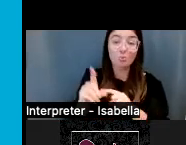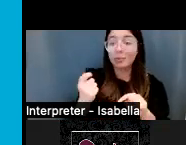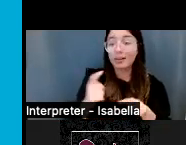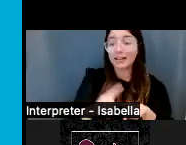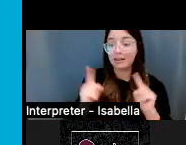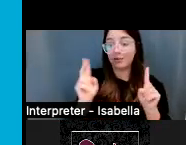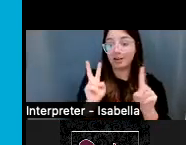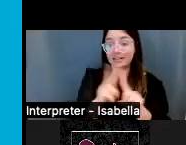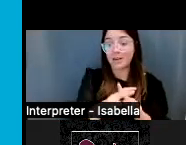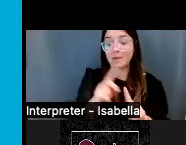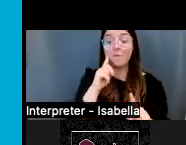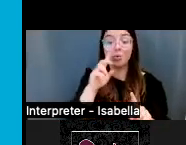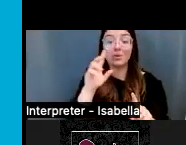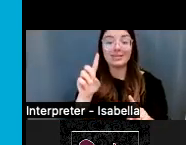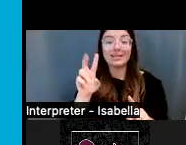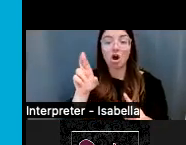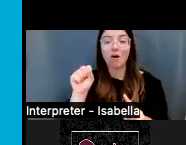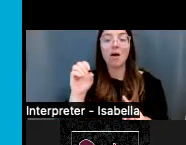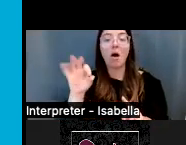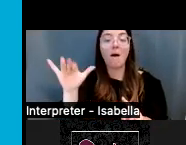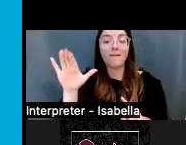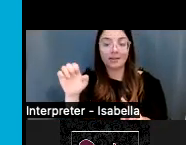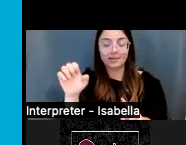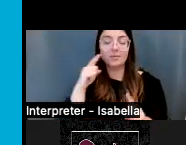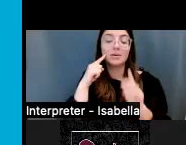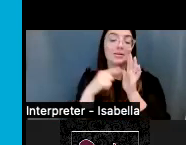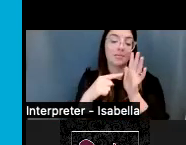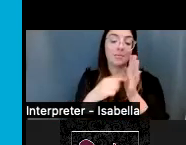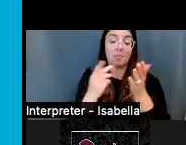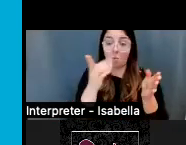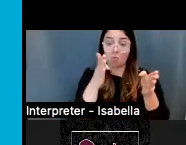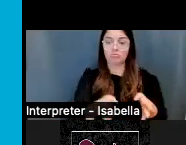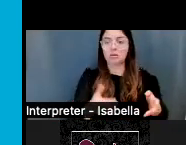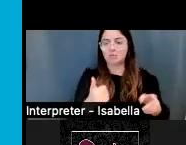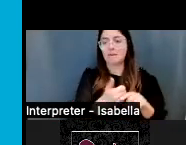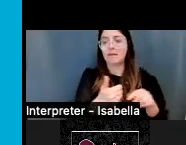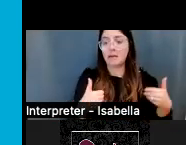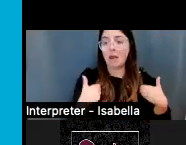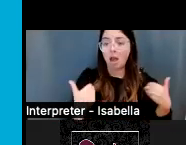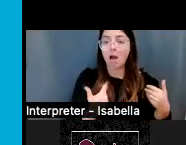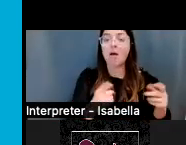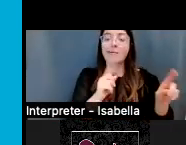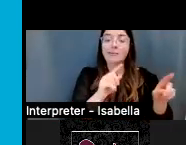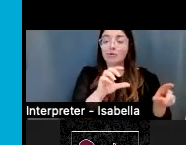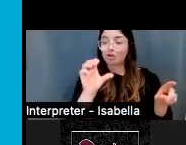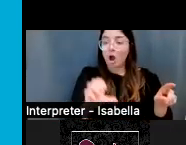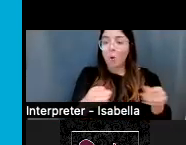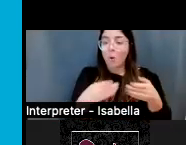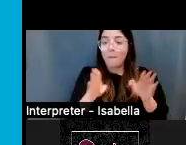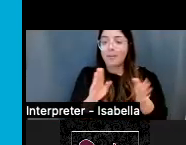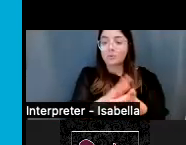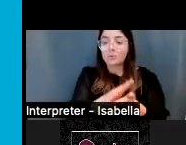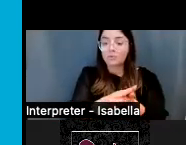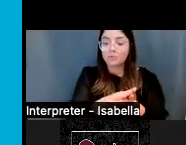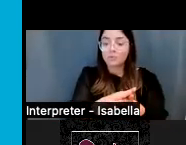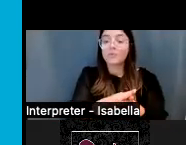for DRS offices. So for example, if you've got a young person who's in Chicago public schools, they assign